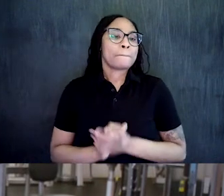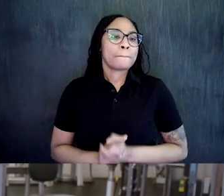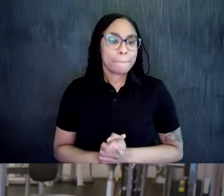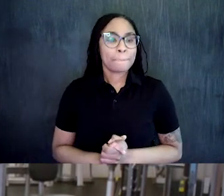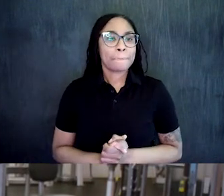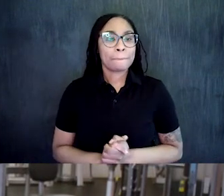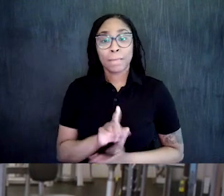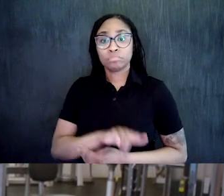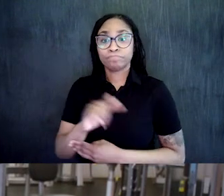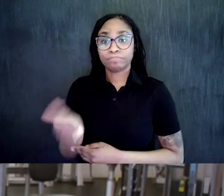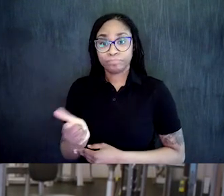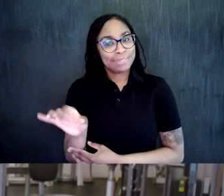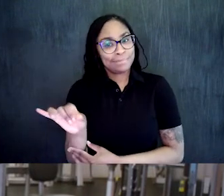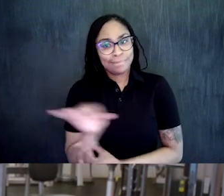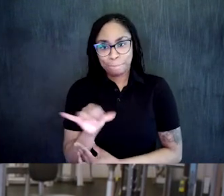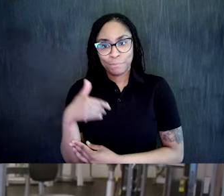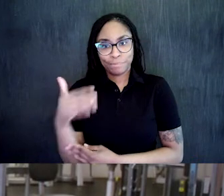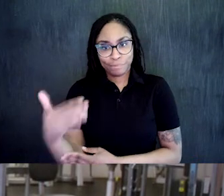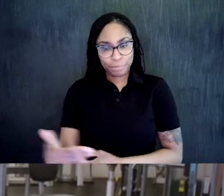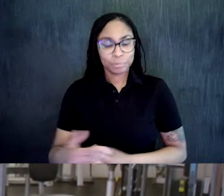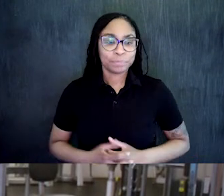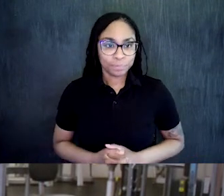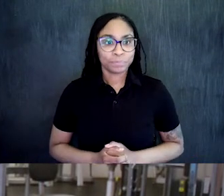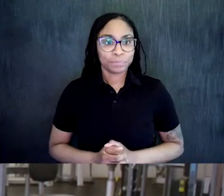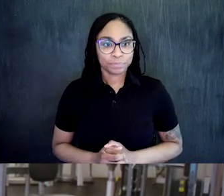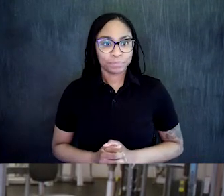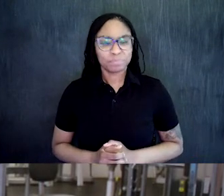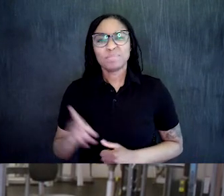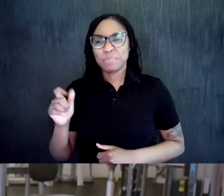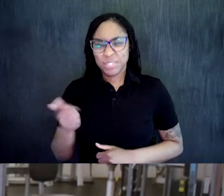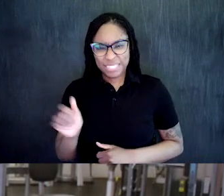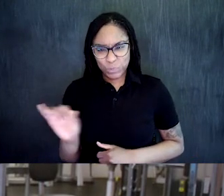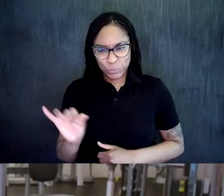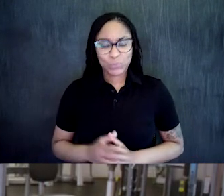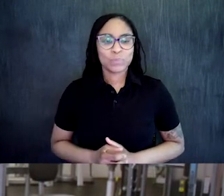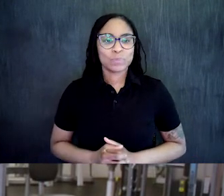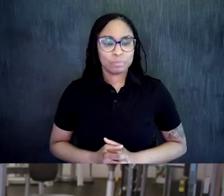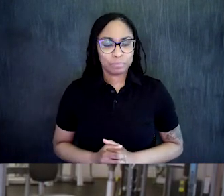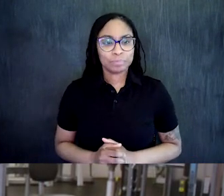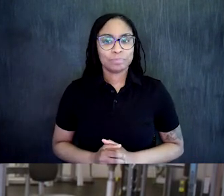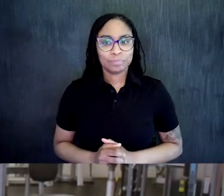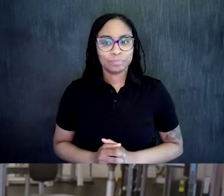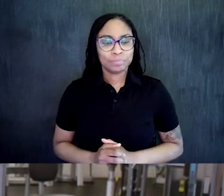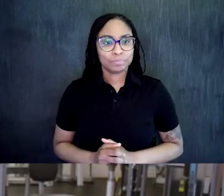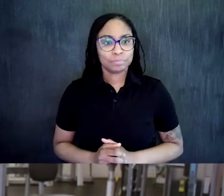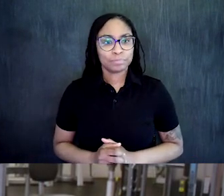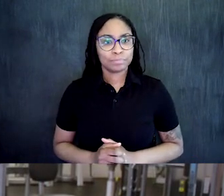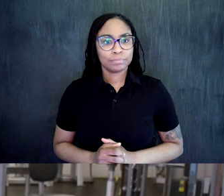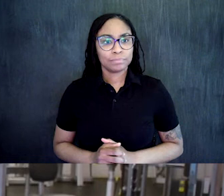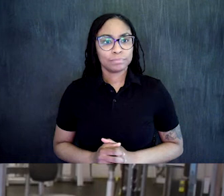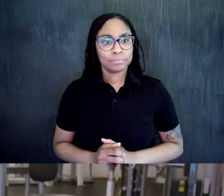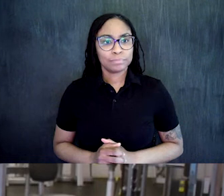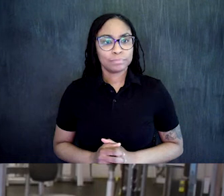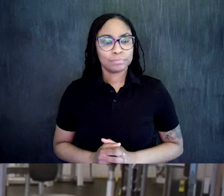to lift as high as is comfortable, and then we're going to bring it back down. So if you're assisting, you want to do as little work as you